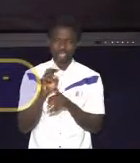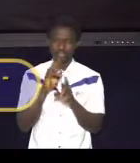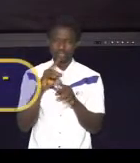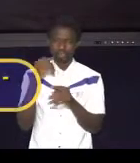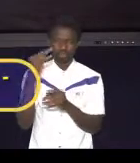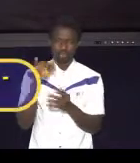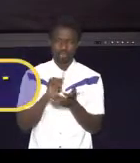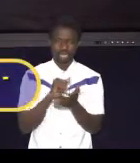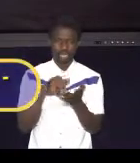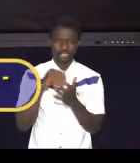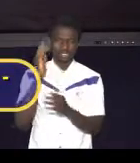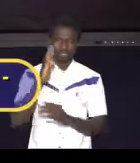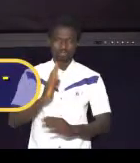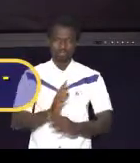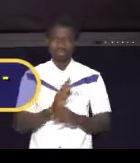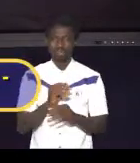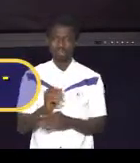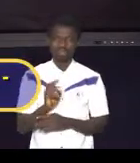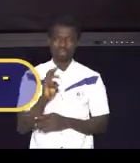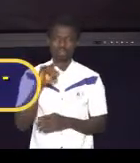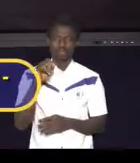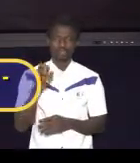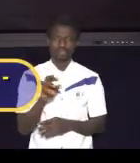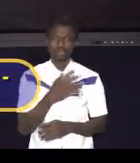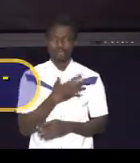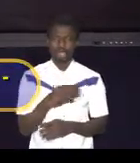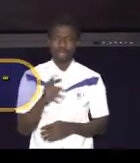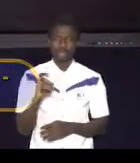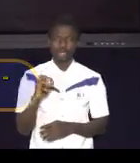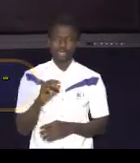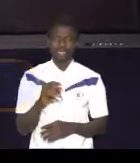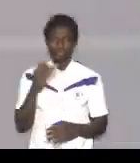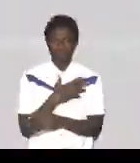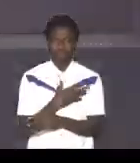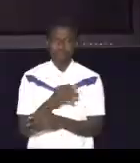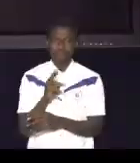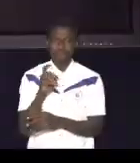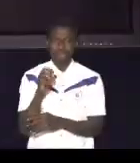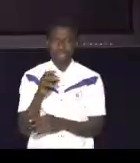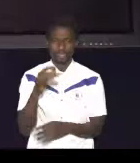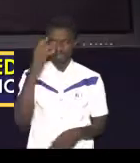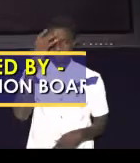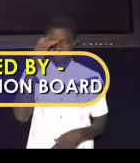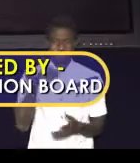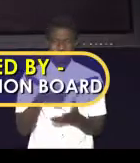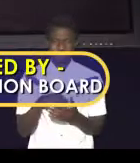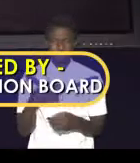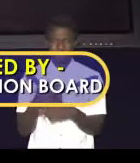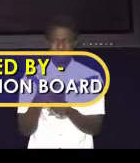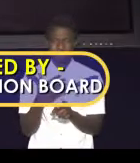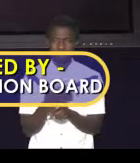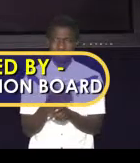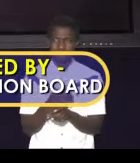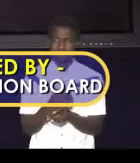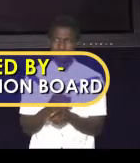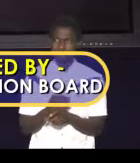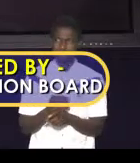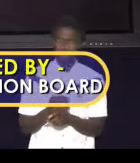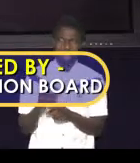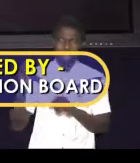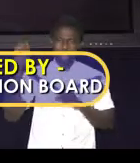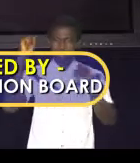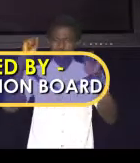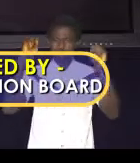it will prevent major and minor illnesses. Next is it makes sport participation